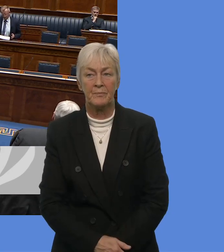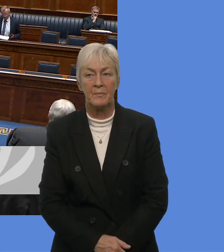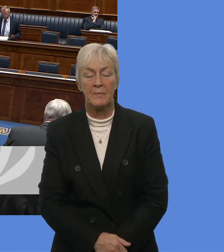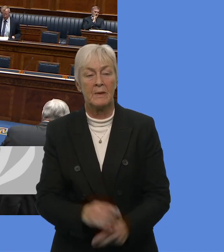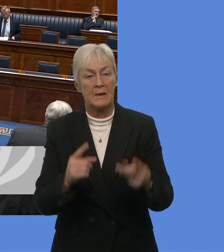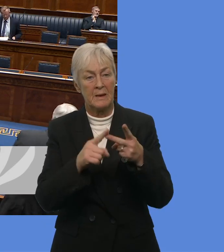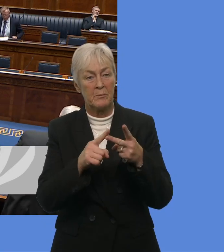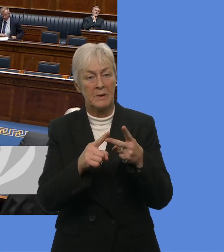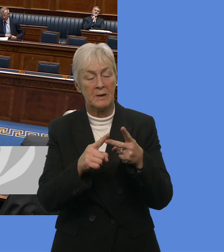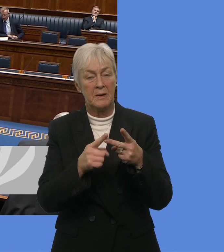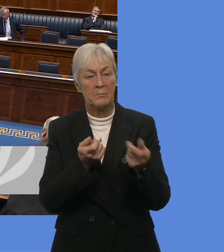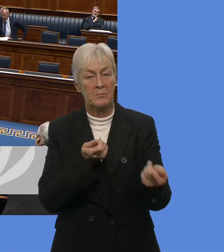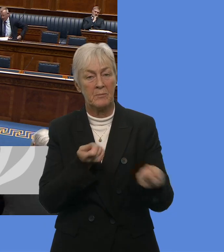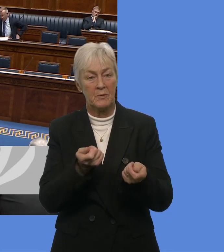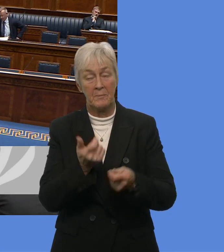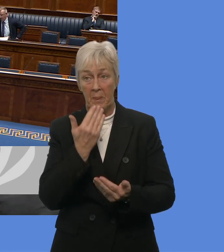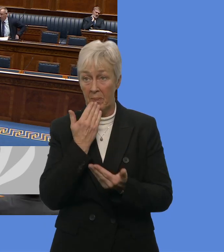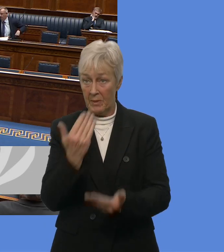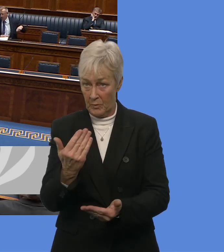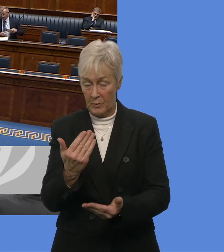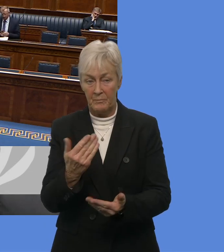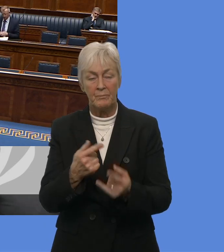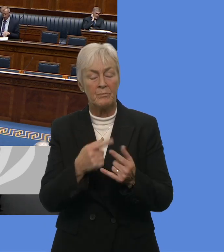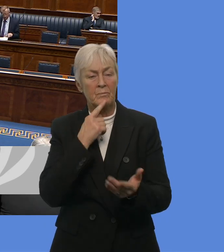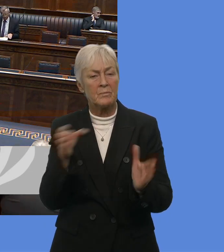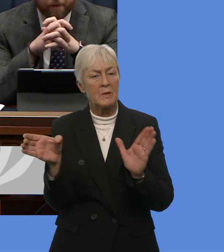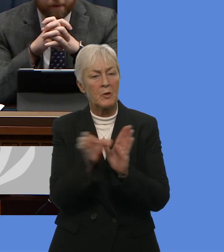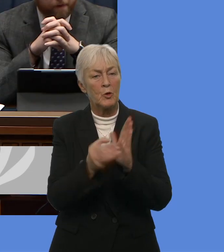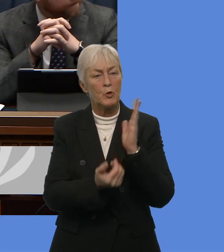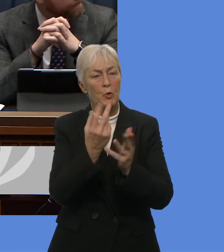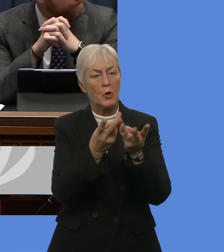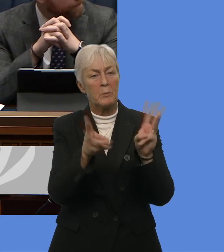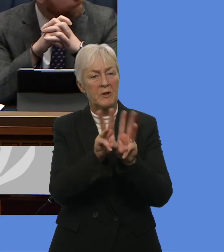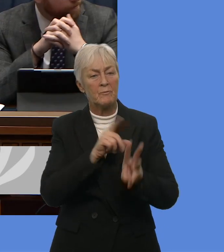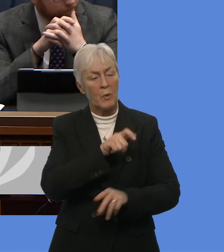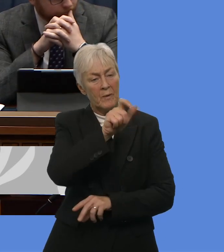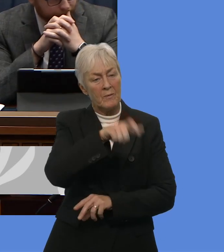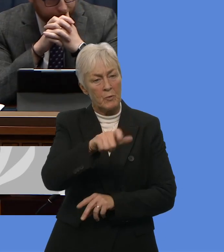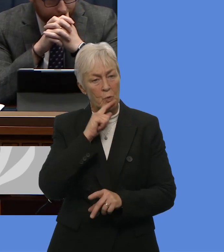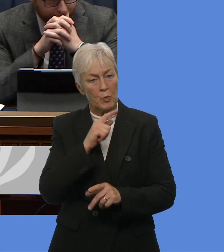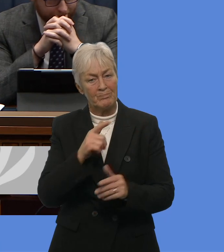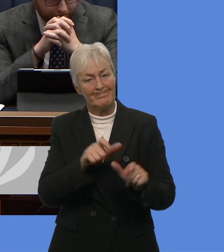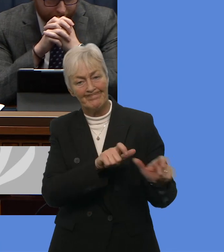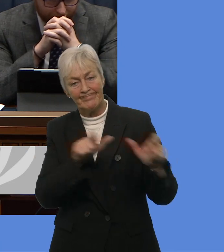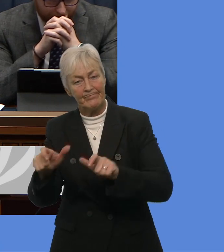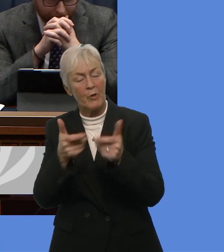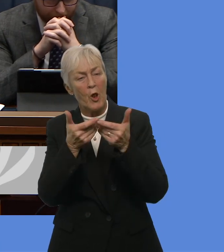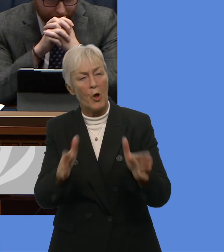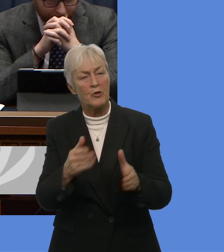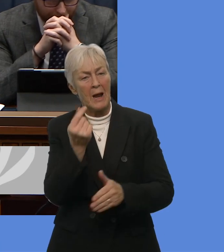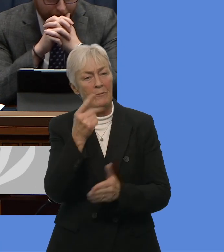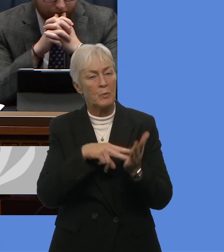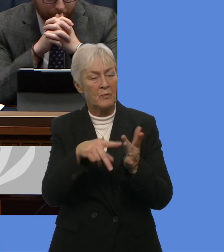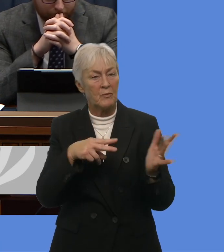Minister. Thank you, Mr Speaker. The competition to appoint a new Commissioner for Victims and Survivors was launched on Monday the 11th of